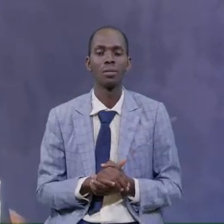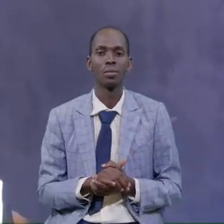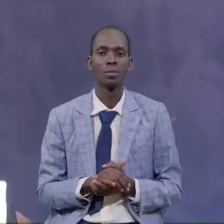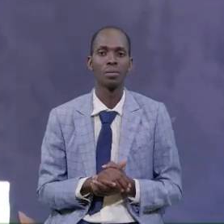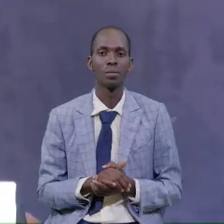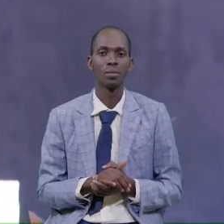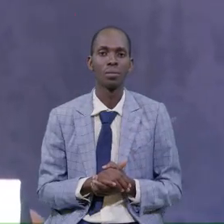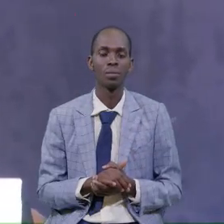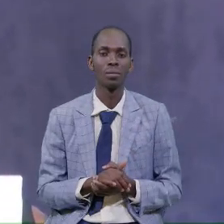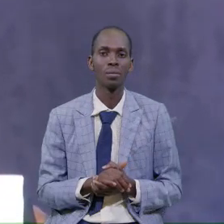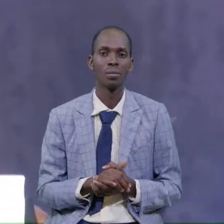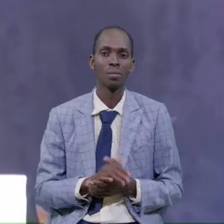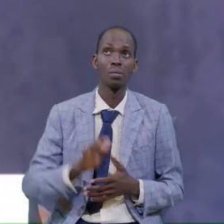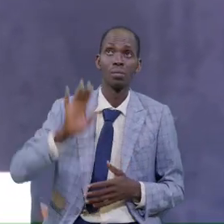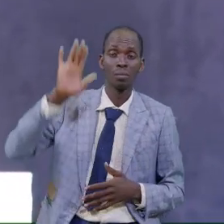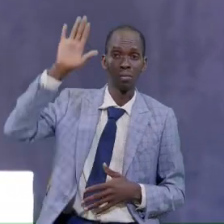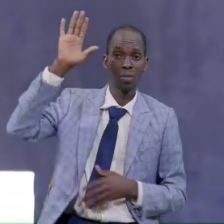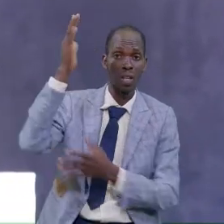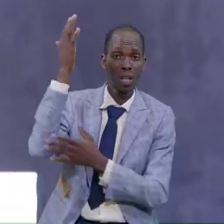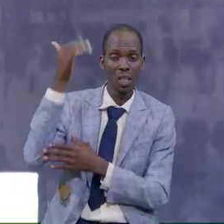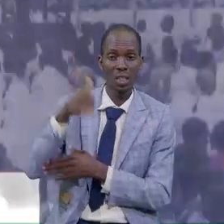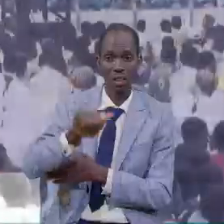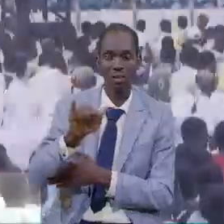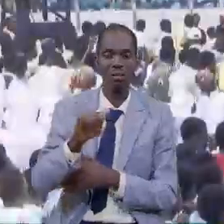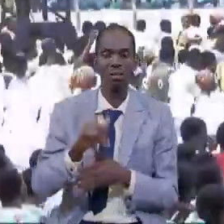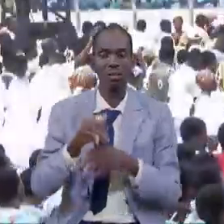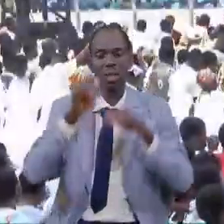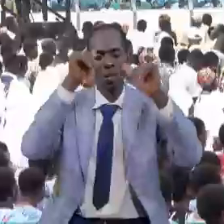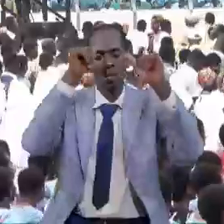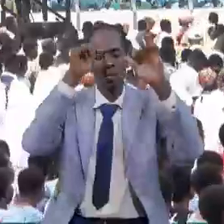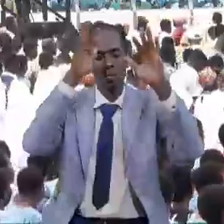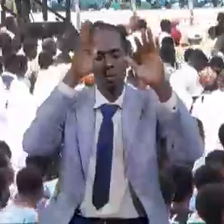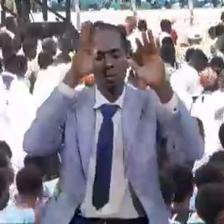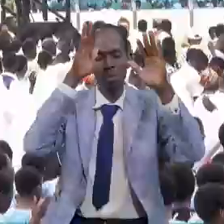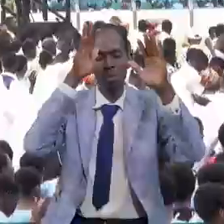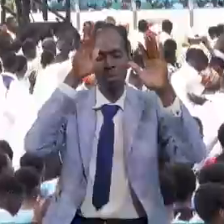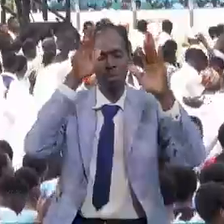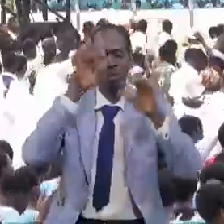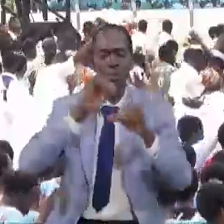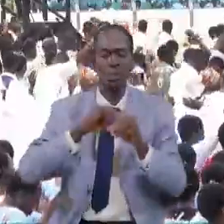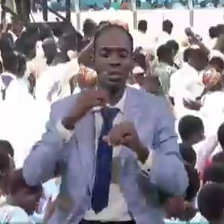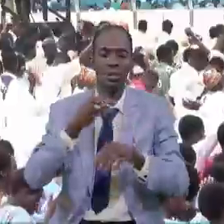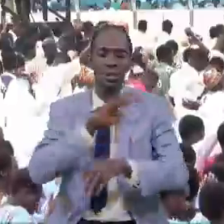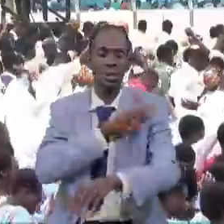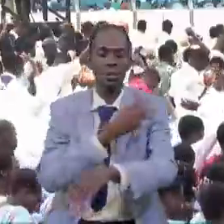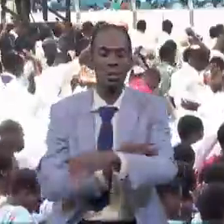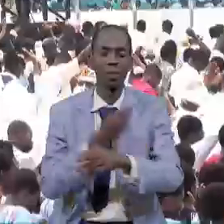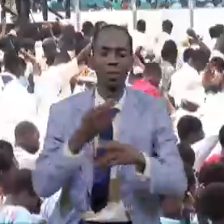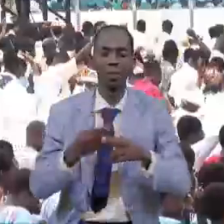Keep up that hand. I'm going to pray for you now. Father, in the mighty name of Jesus,